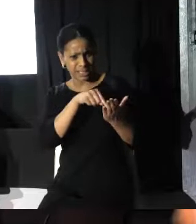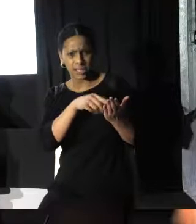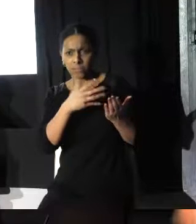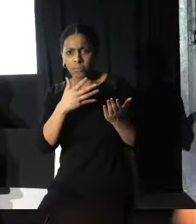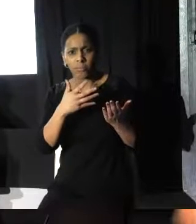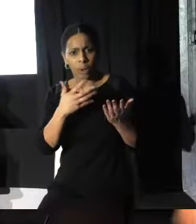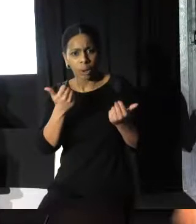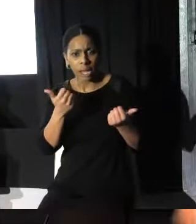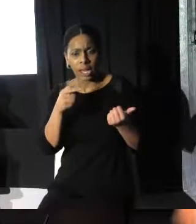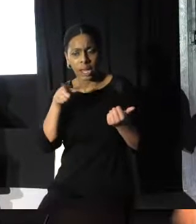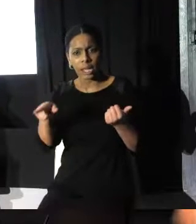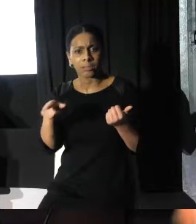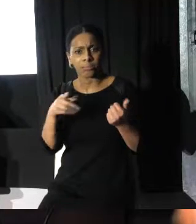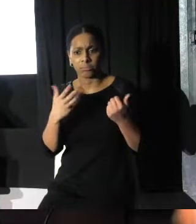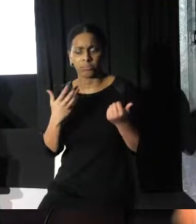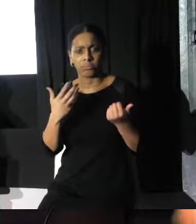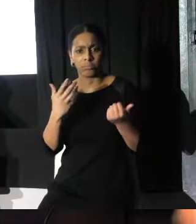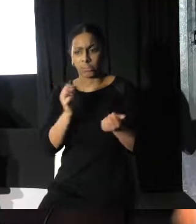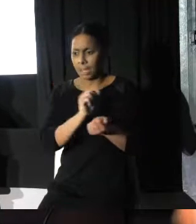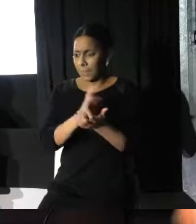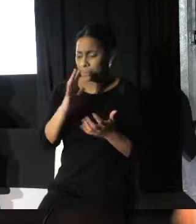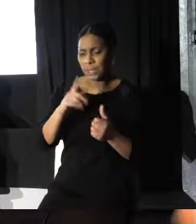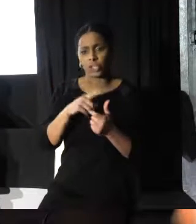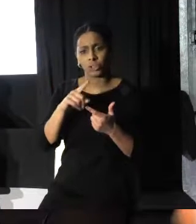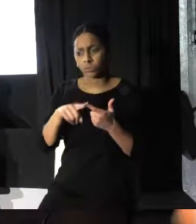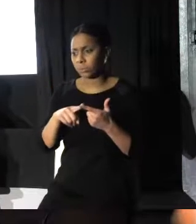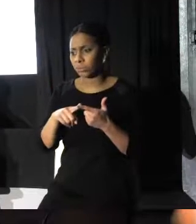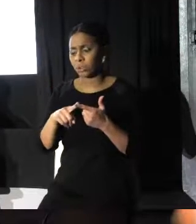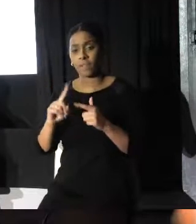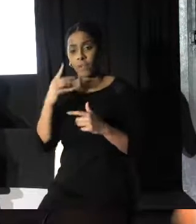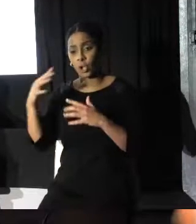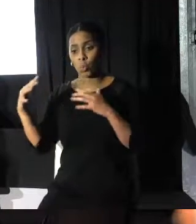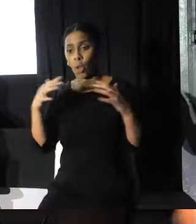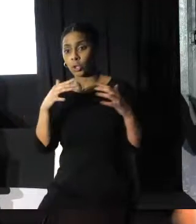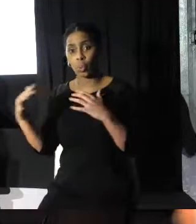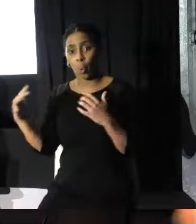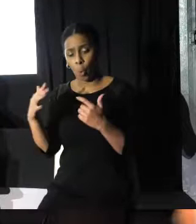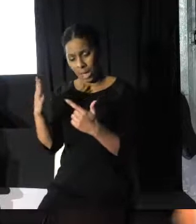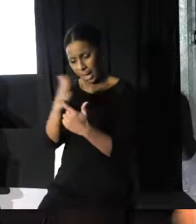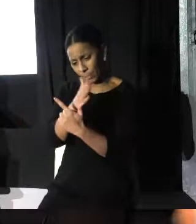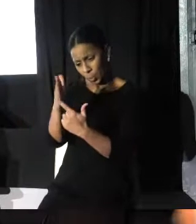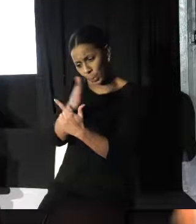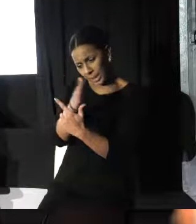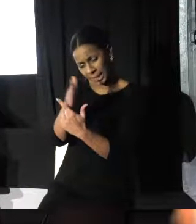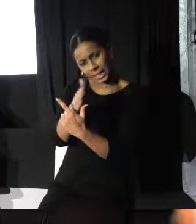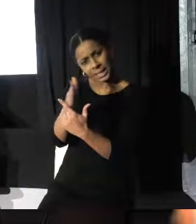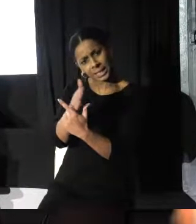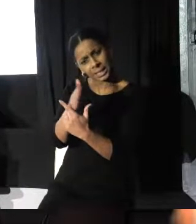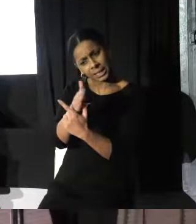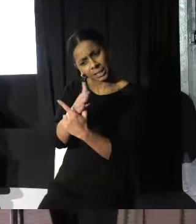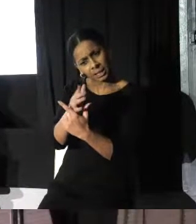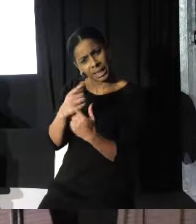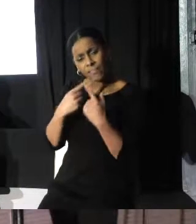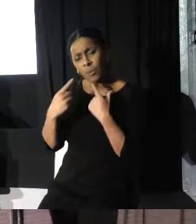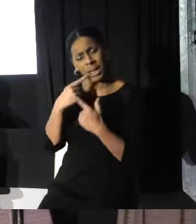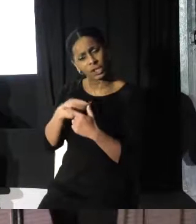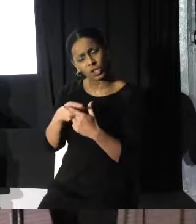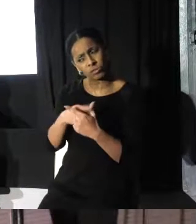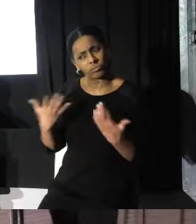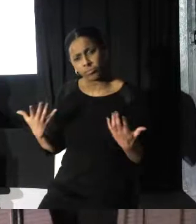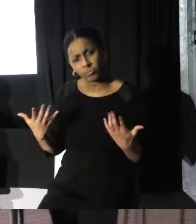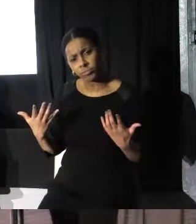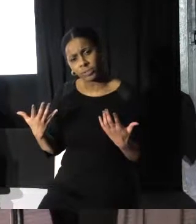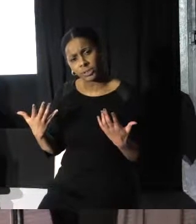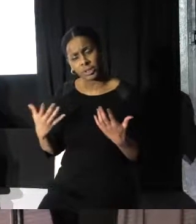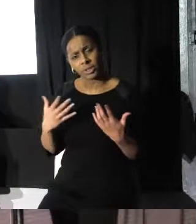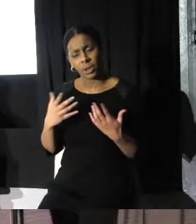emancipation 1838 and the start of the First World War, we're missing, maybe the Crimean War might be in our consciousness, but apart from